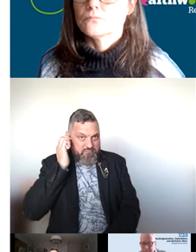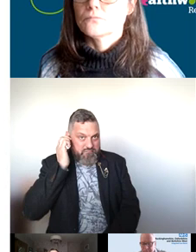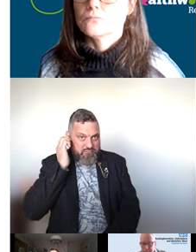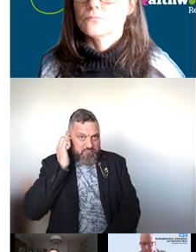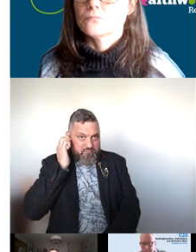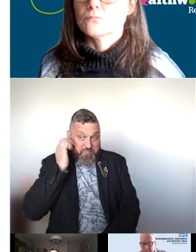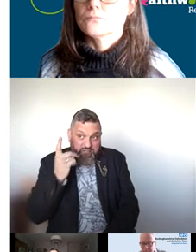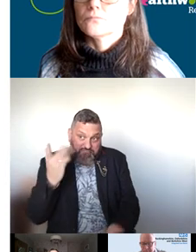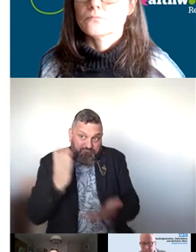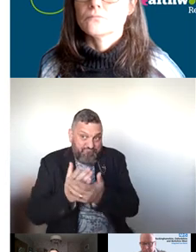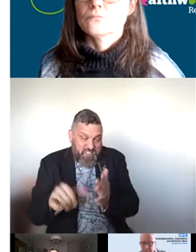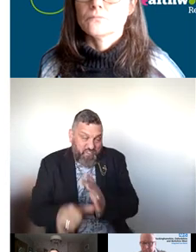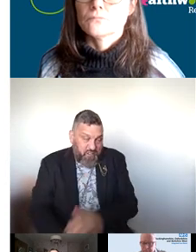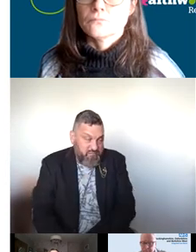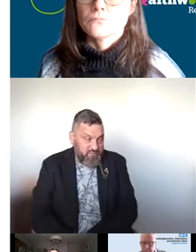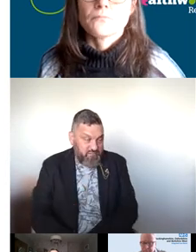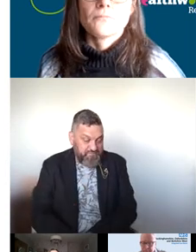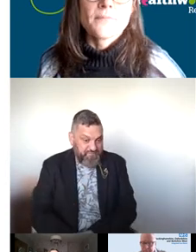But this is difficult.